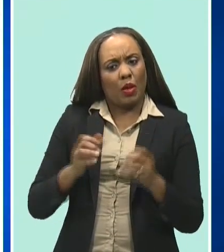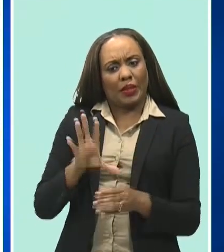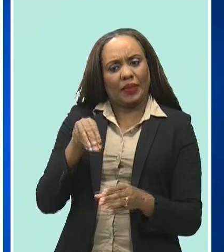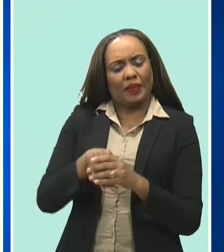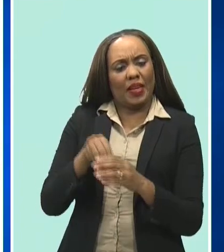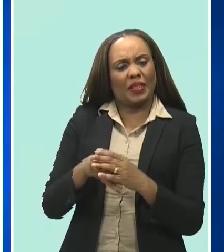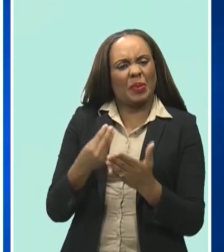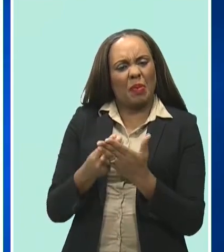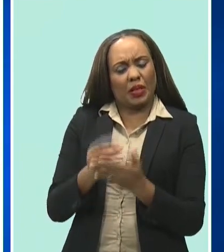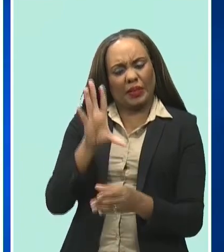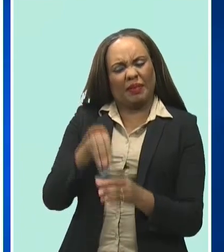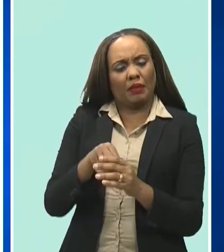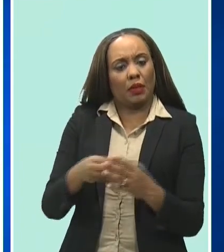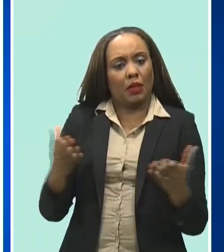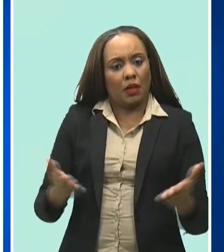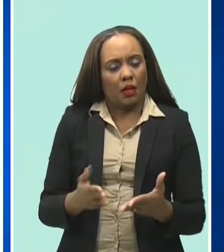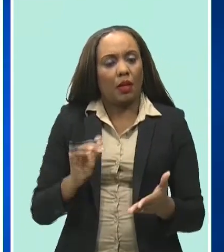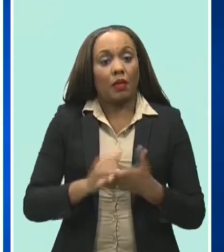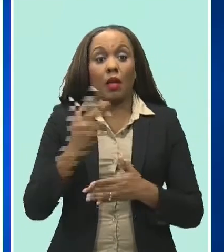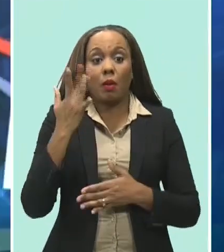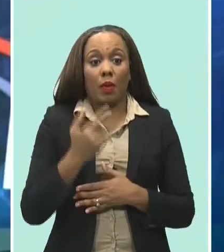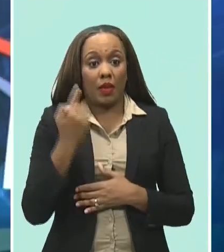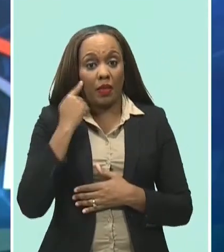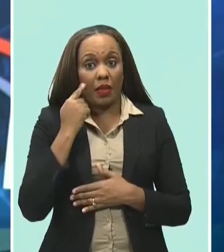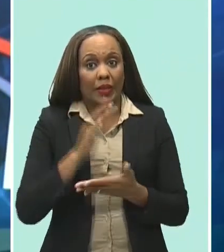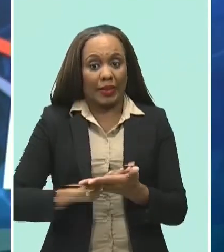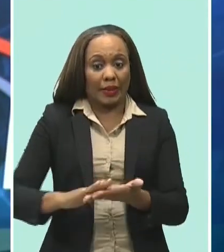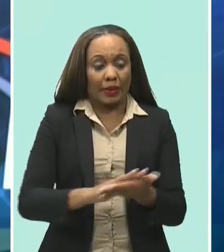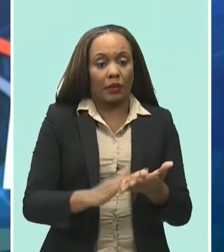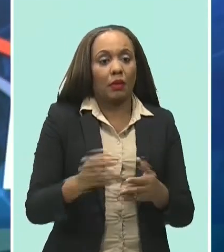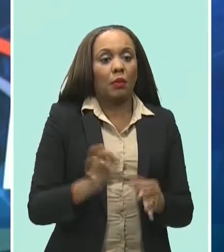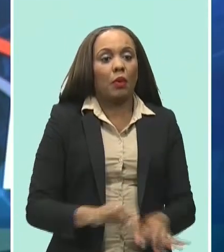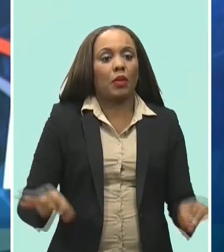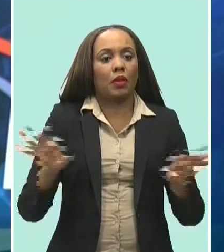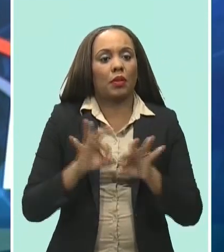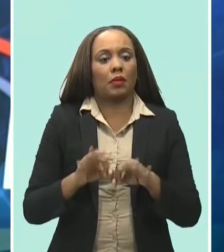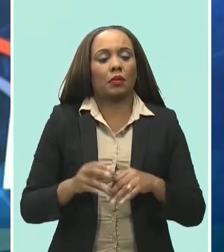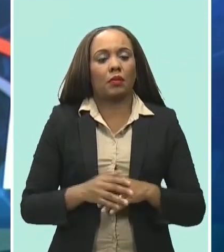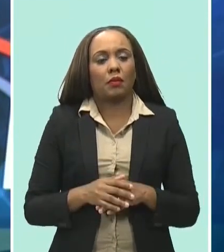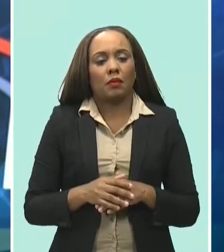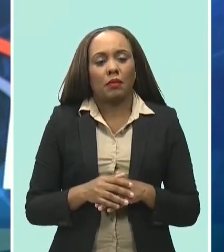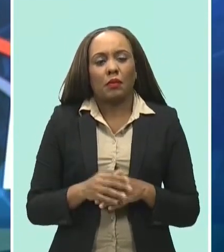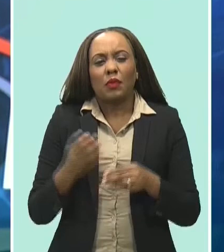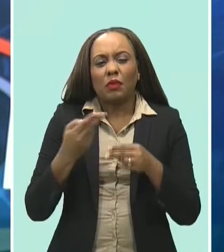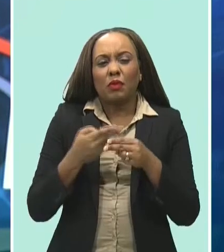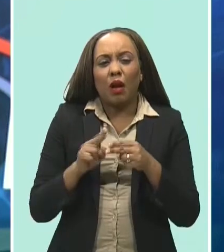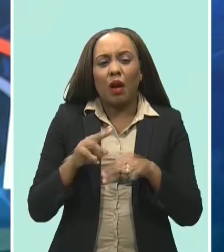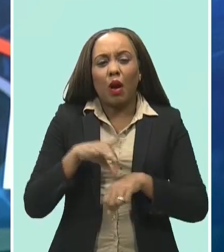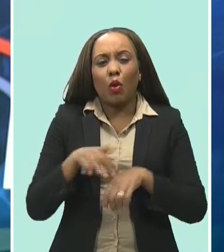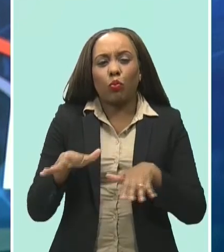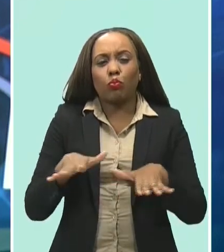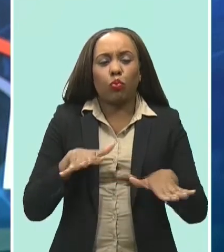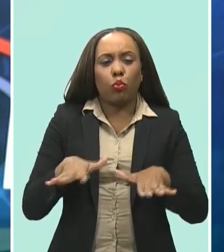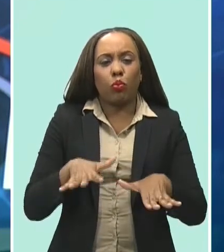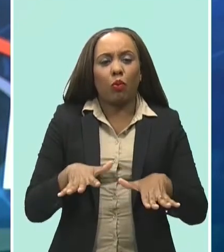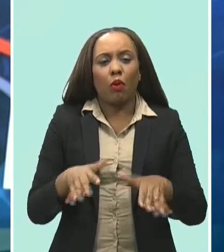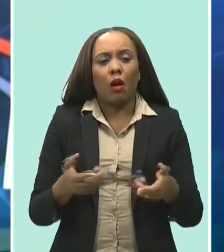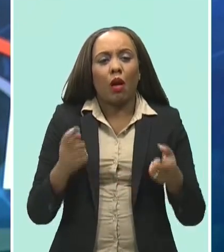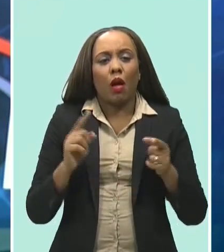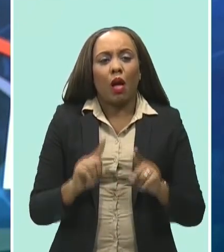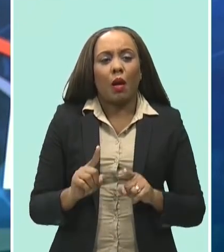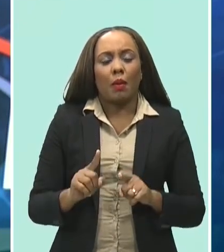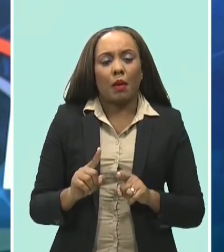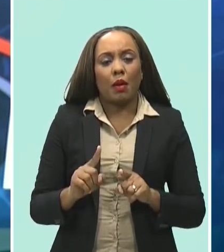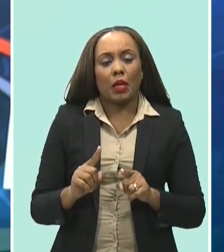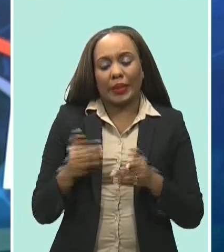that should drive efforts like this. A minor earthquake occurred south of Barbados earlier